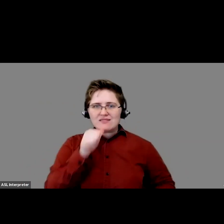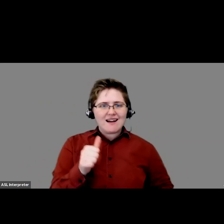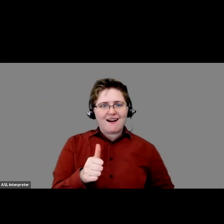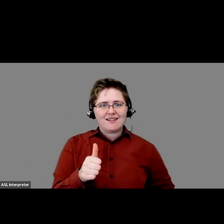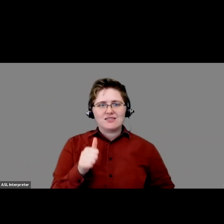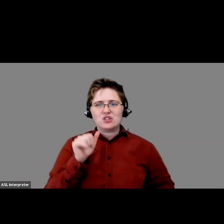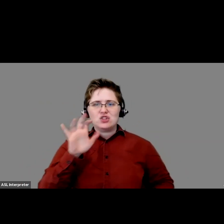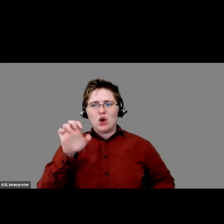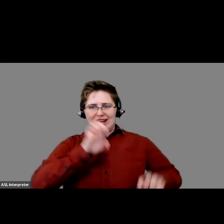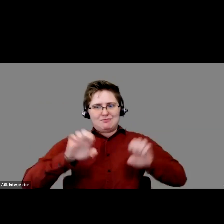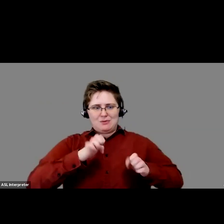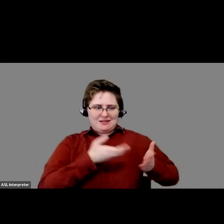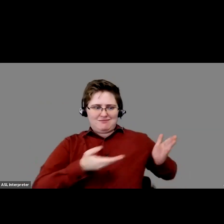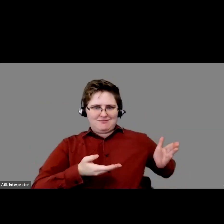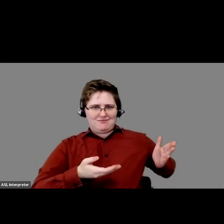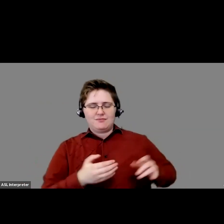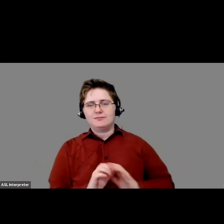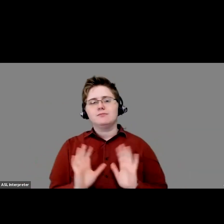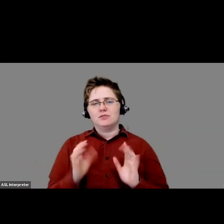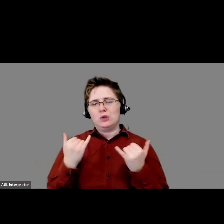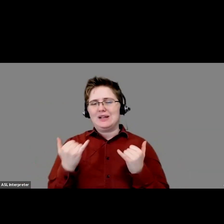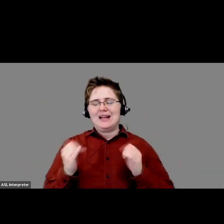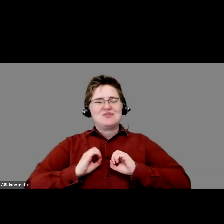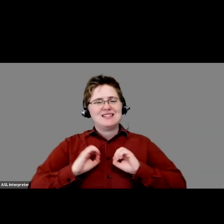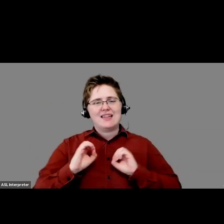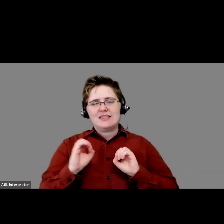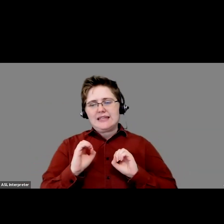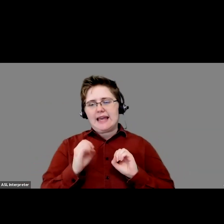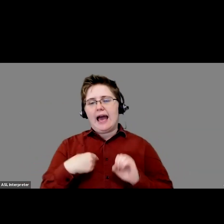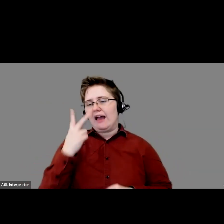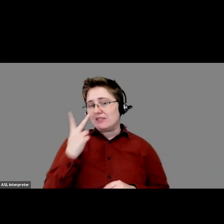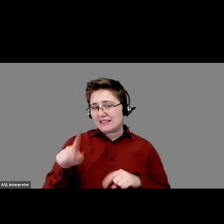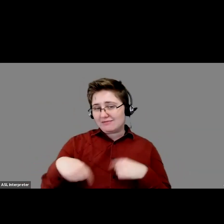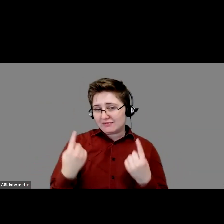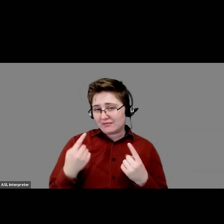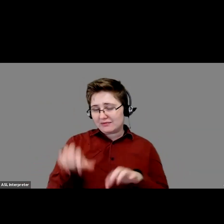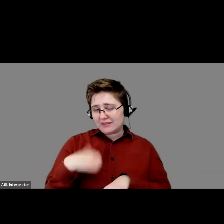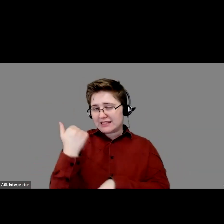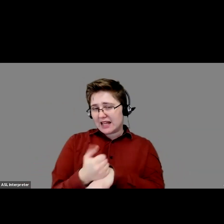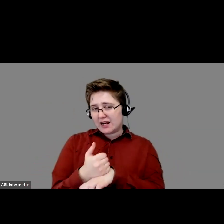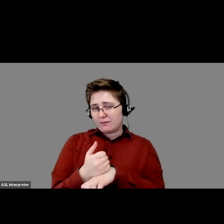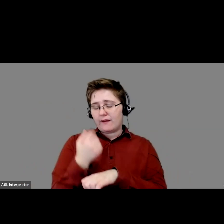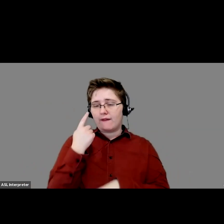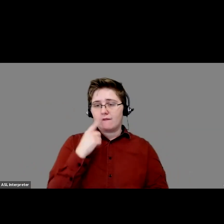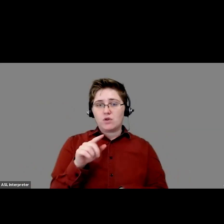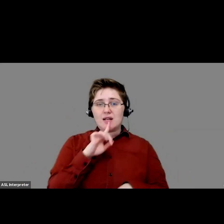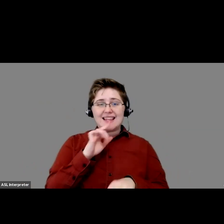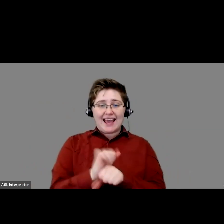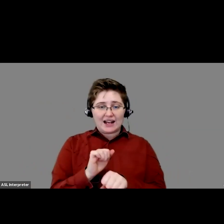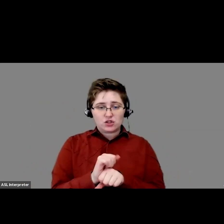be experiments. And so, but right now, nothing, at least that I have seen, has been put into place as far as the